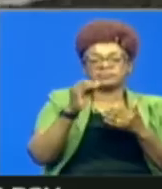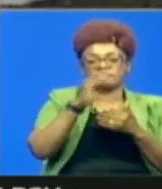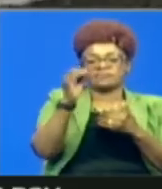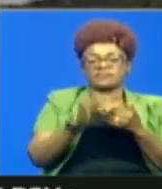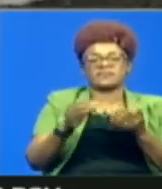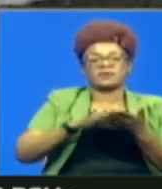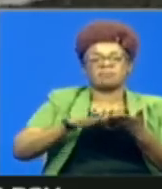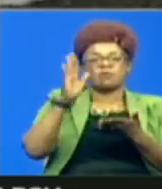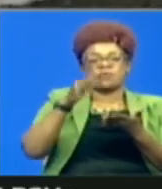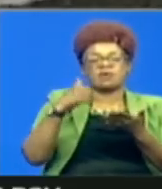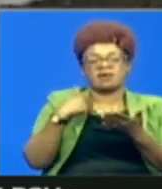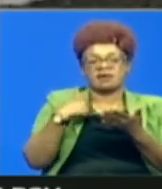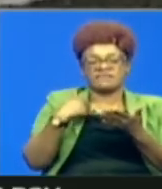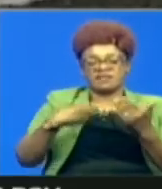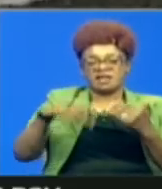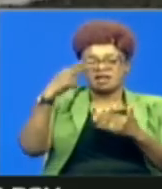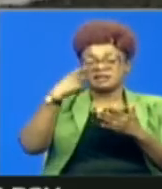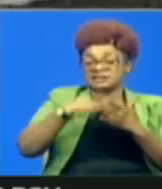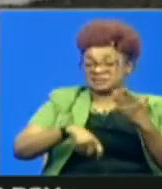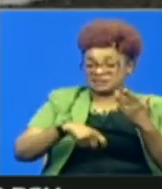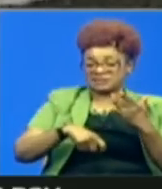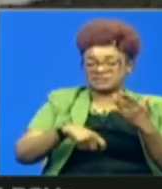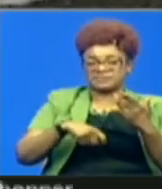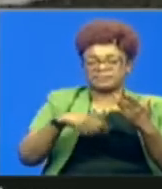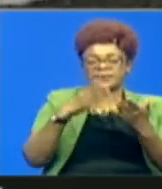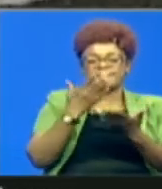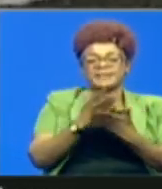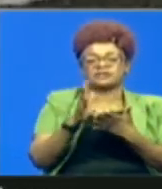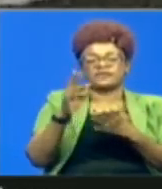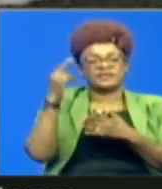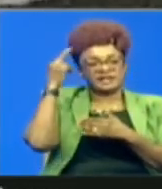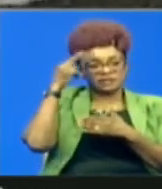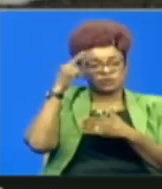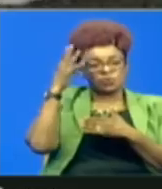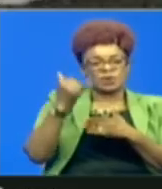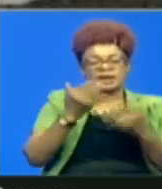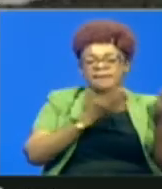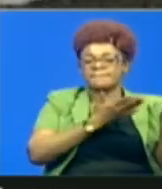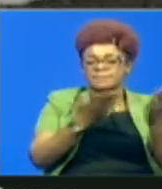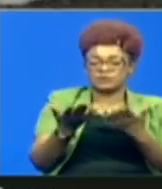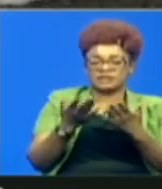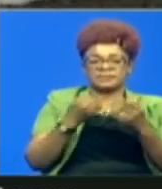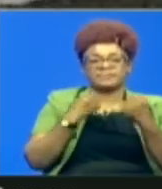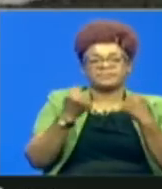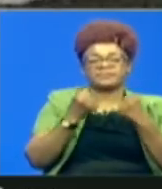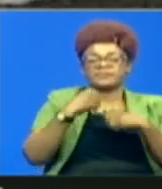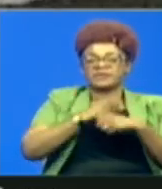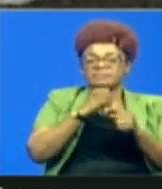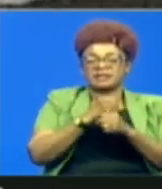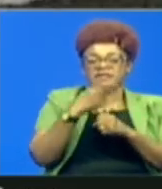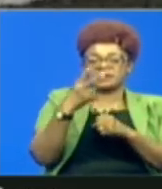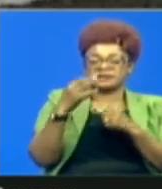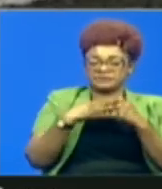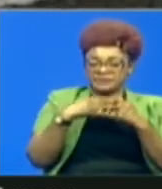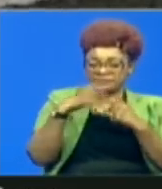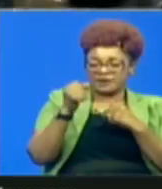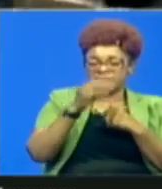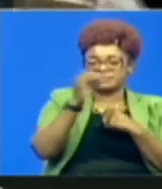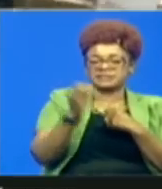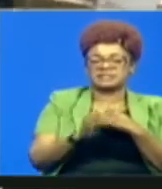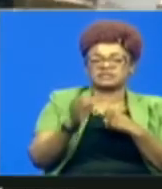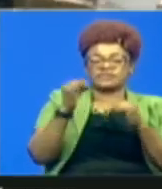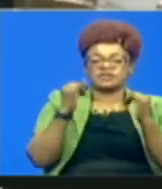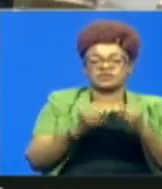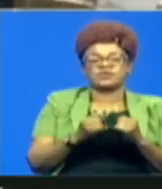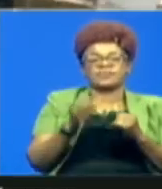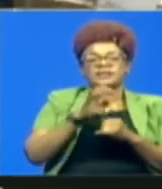attract significantly higher taxes, part of the reason why imported cars made up 85% of the 2.2 million cars on East